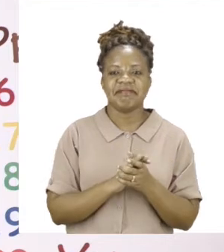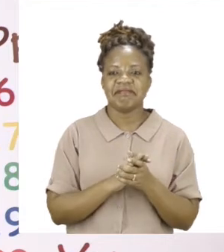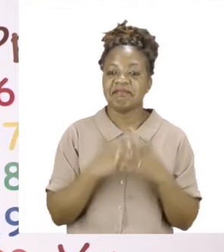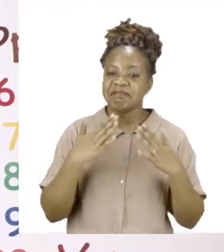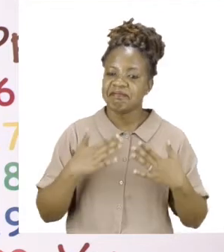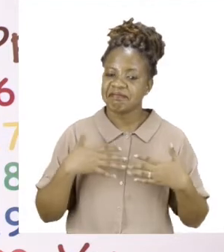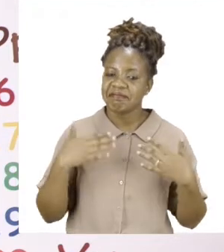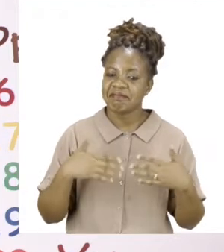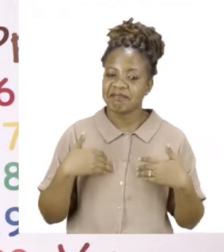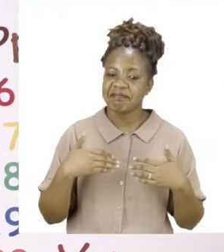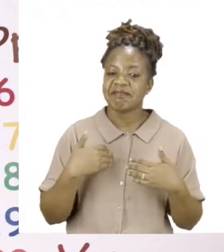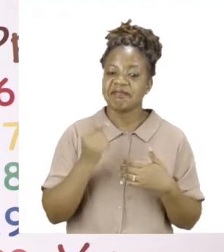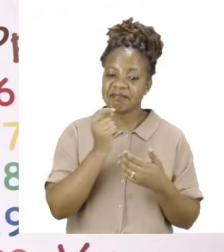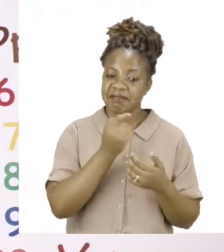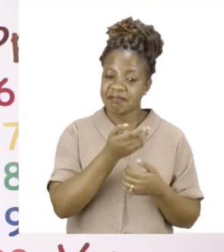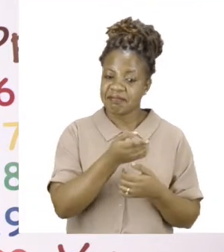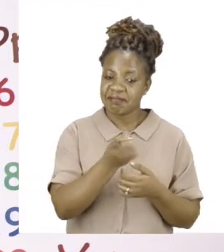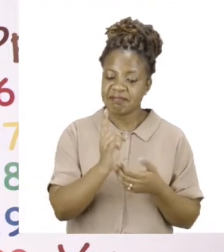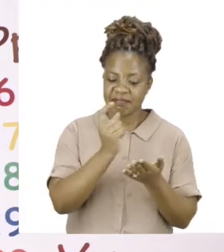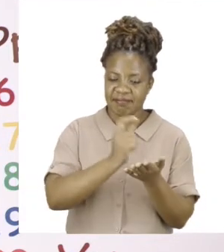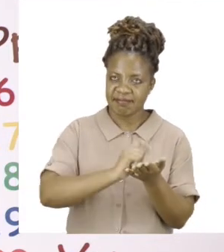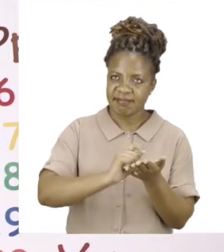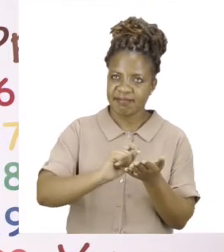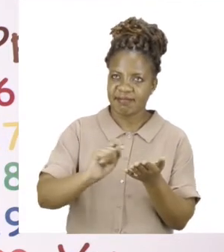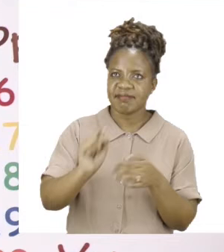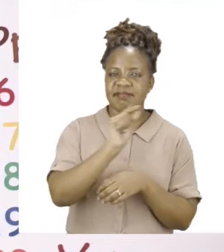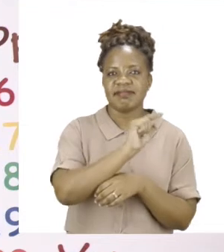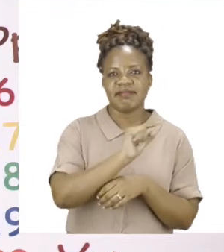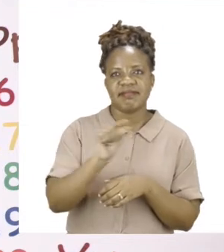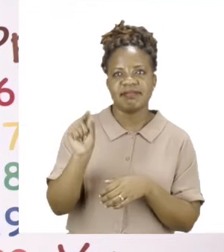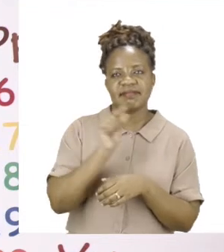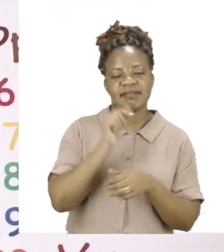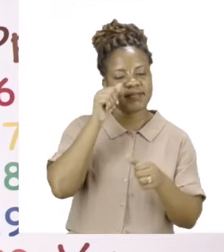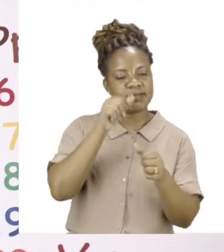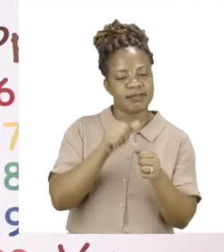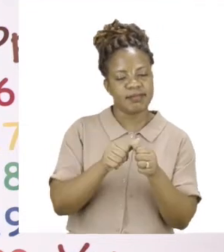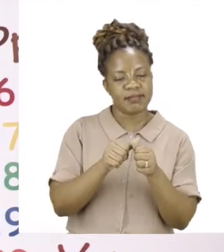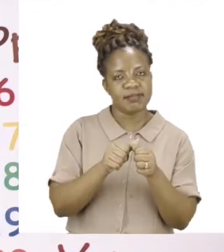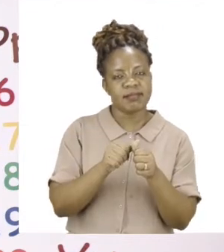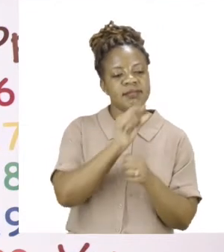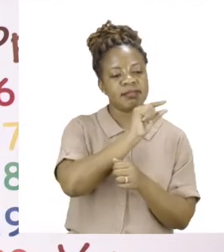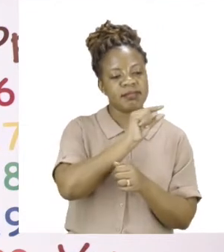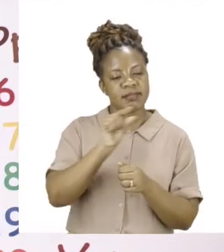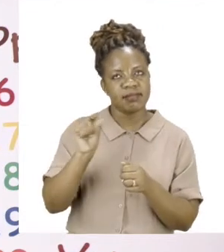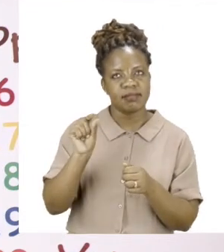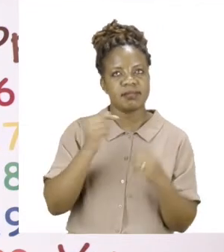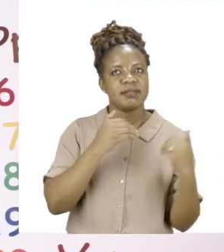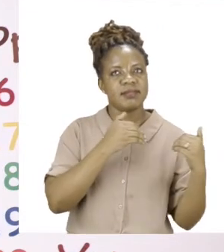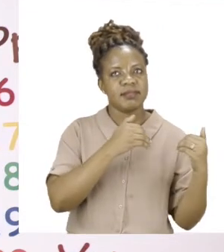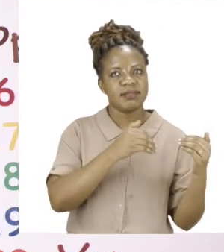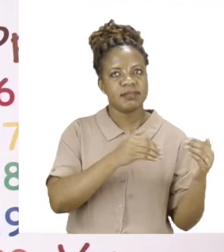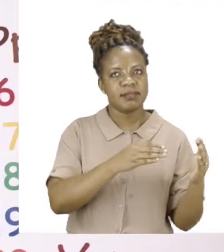happy. So remember, we use capital letters to start a sentence. When you are unscrambling